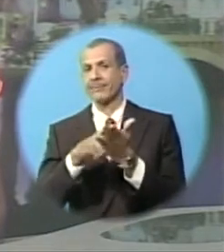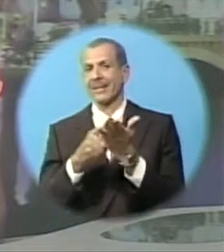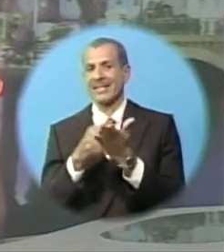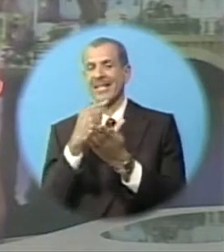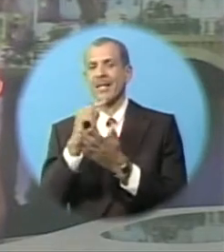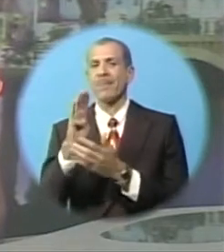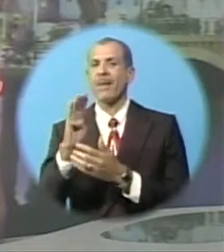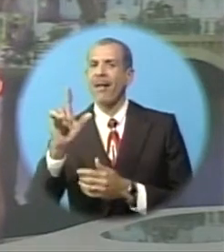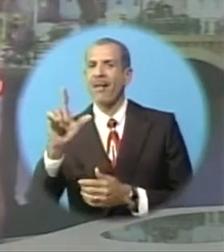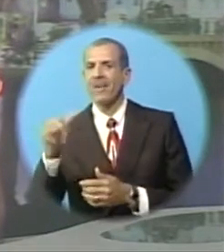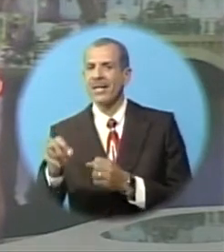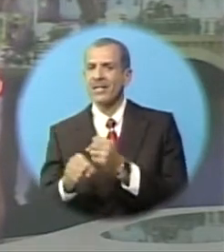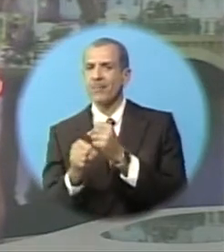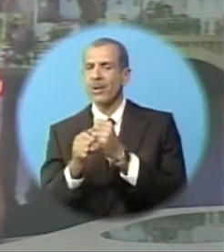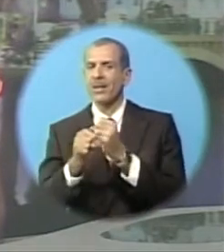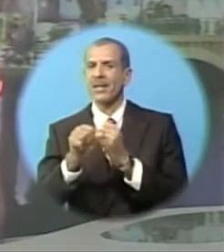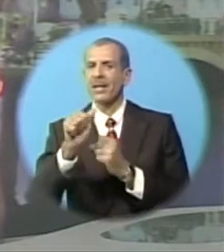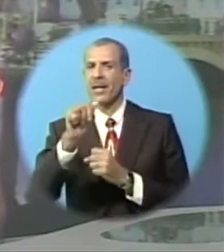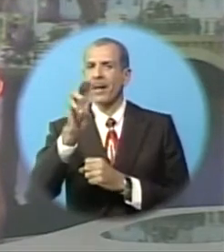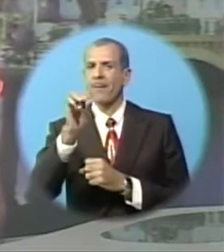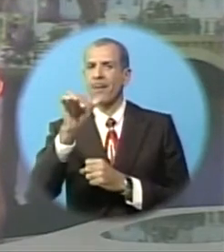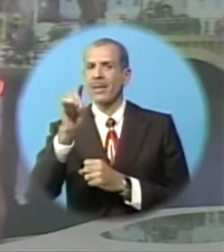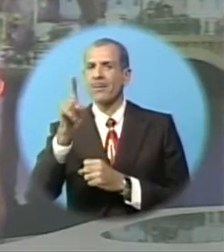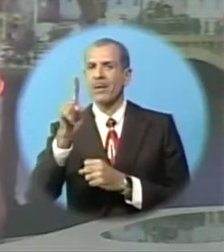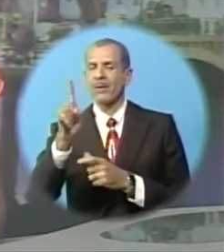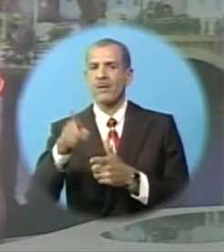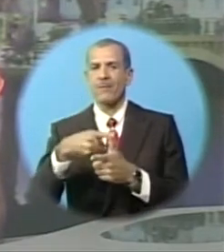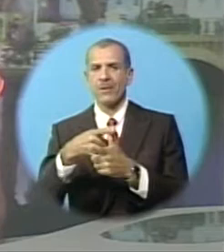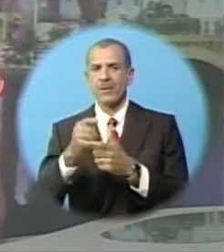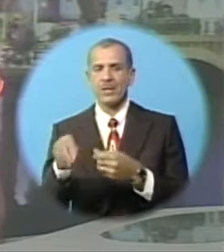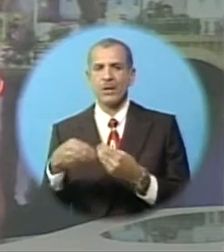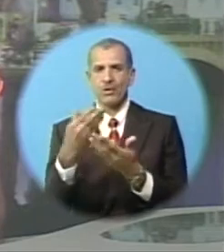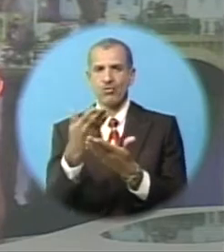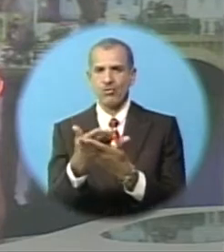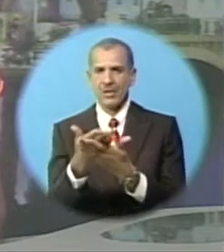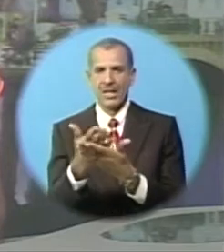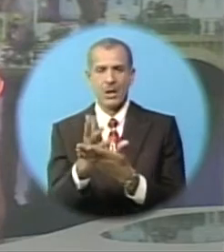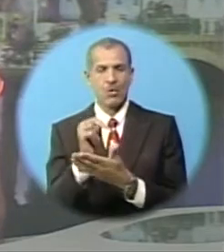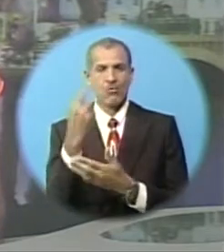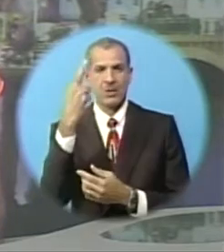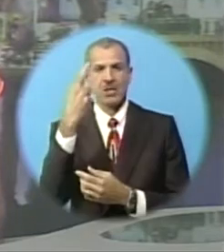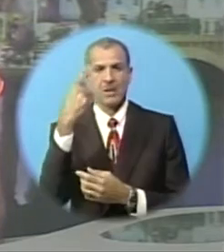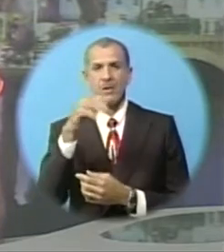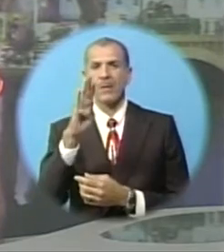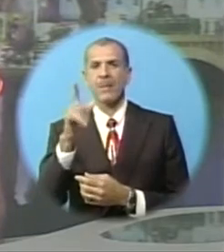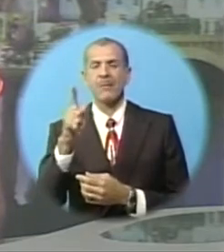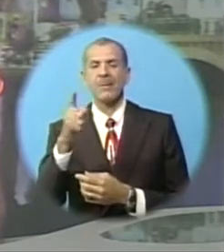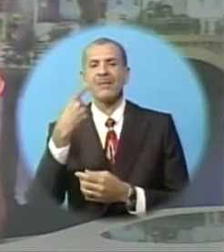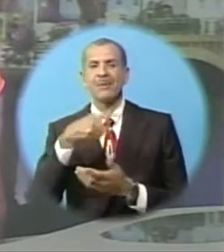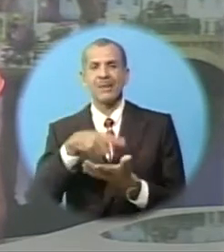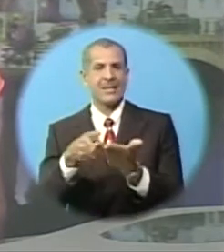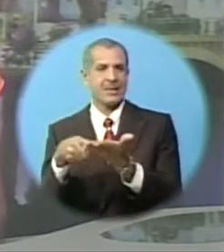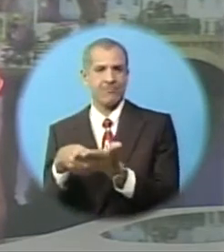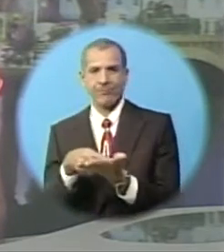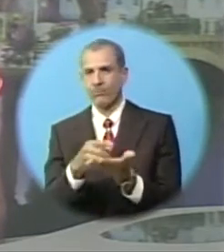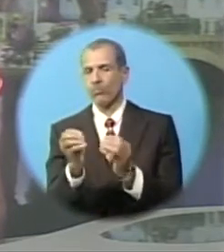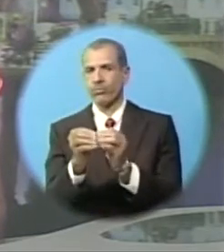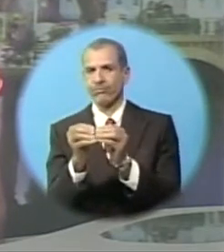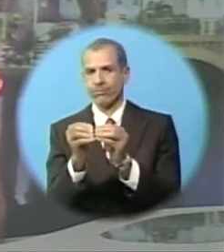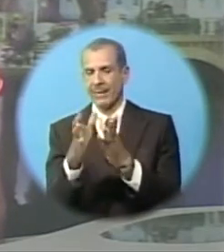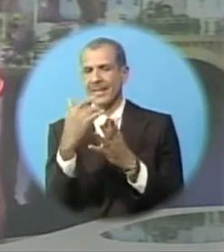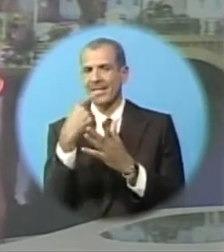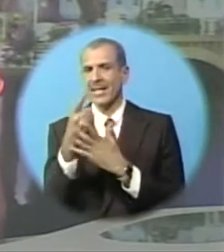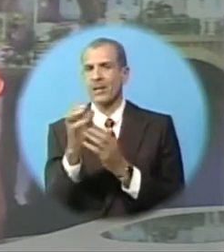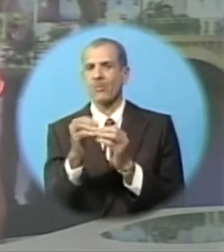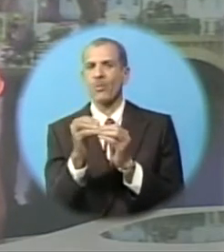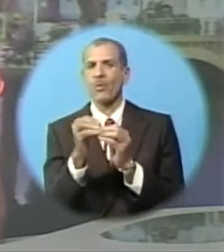Barbados Labour Party supported the amendment when it was first introduced, and there was no reason for the bill to be further discussed. She added that there were